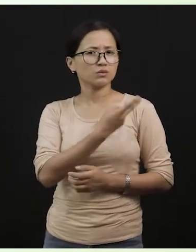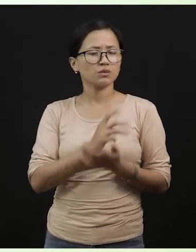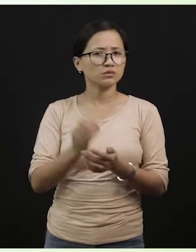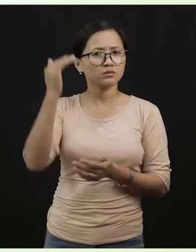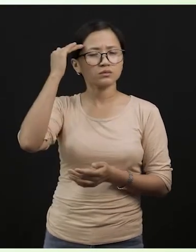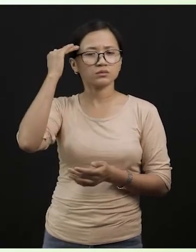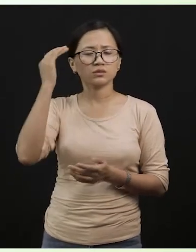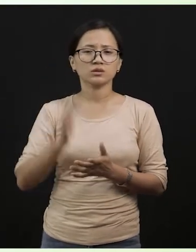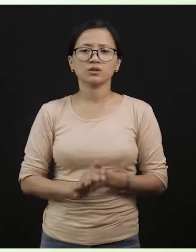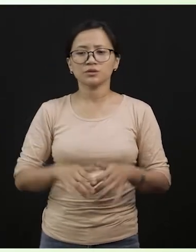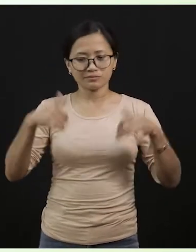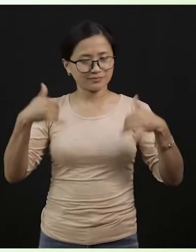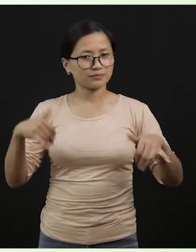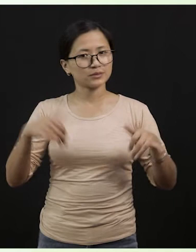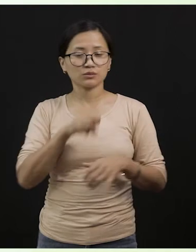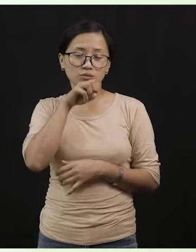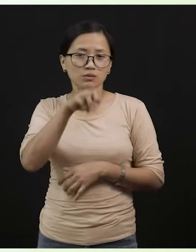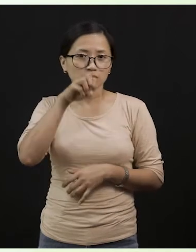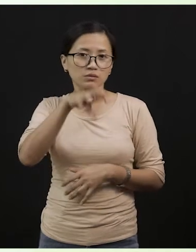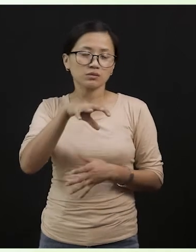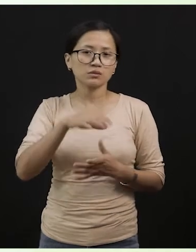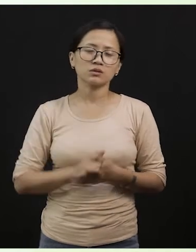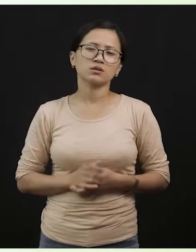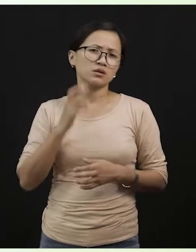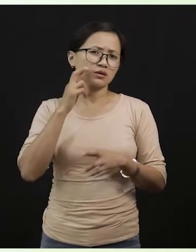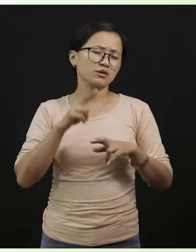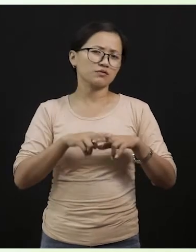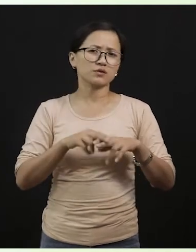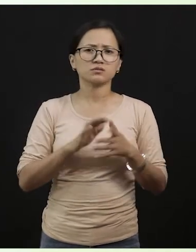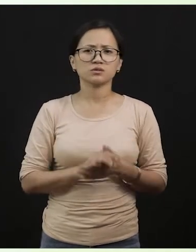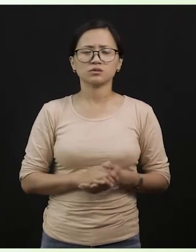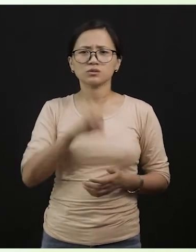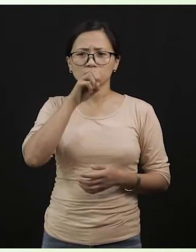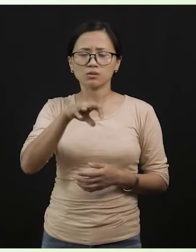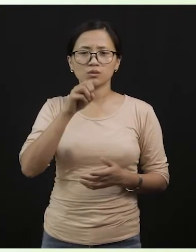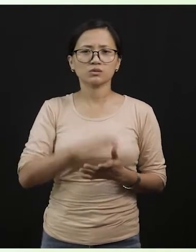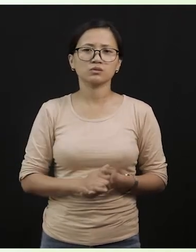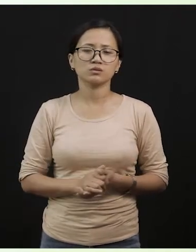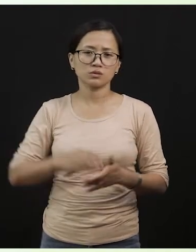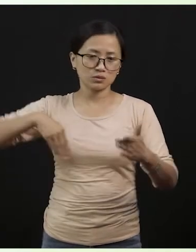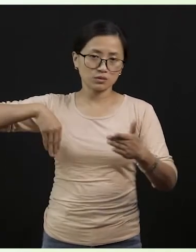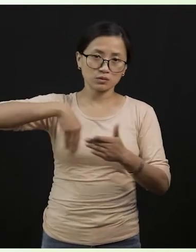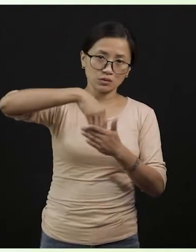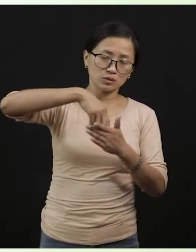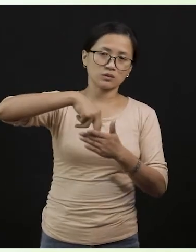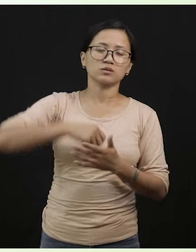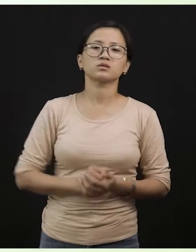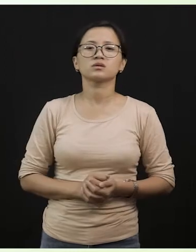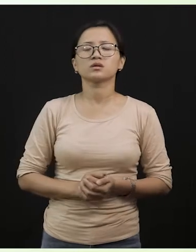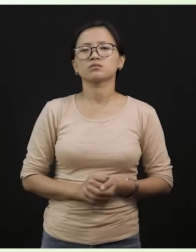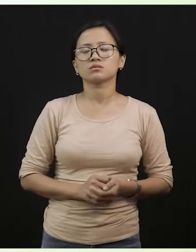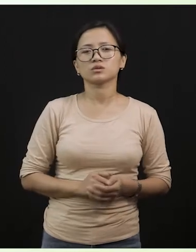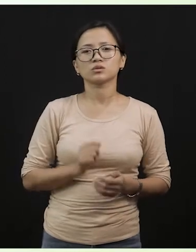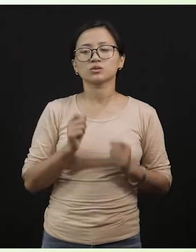our pets, we enjoy, we play with them. But if it's not your pet, who knows? Sometimes you may want to kick it. That's a very, very bad deed.